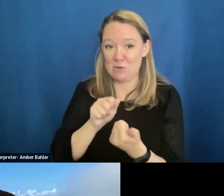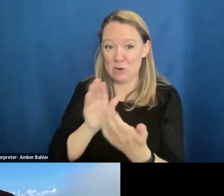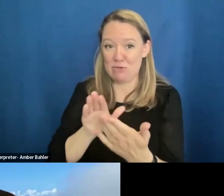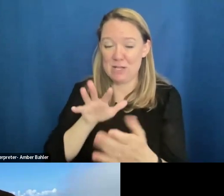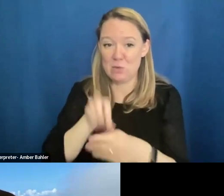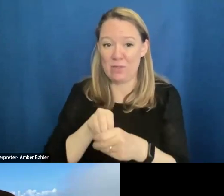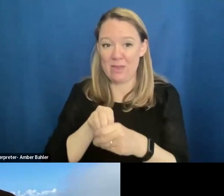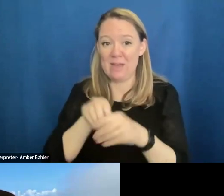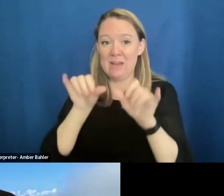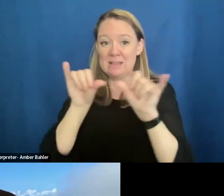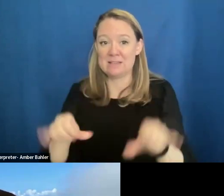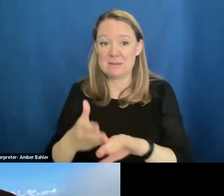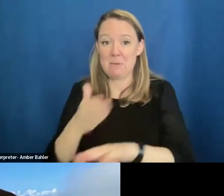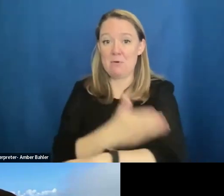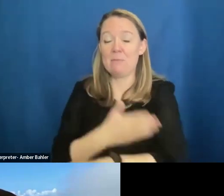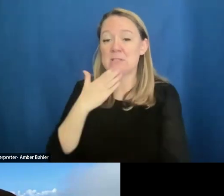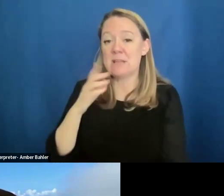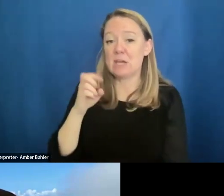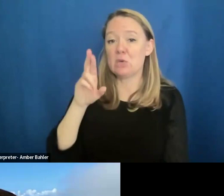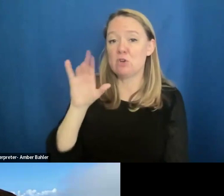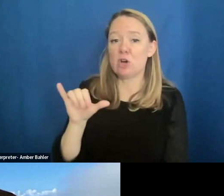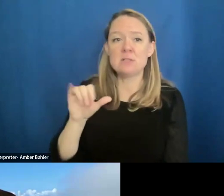system improvement. So thank you, Darcy. Chief Harding.